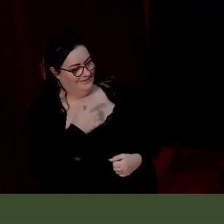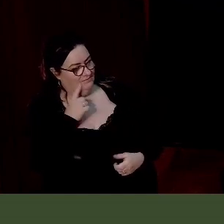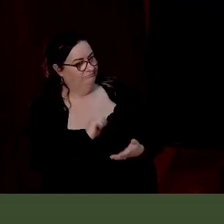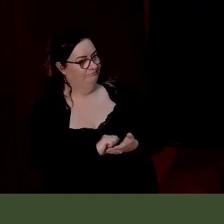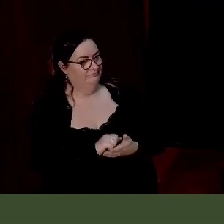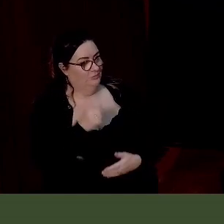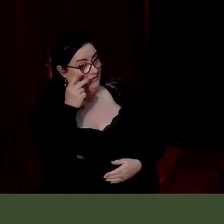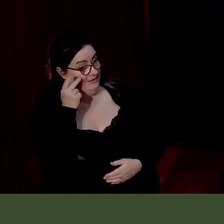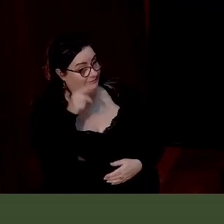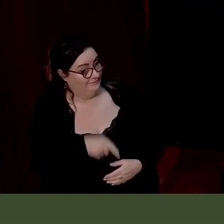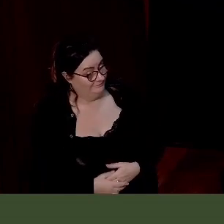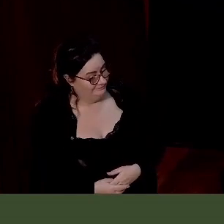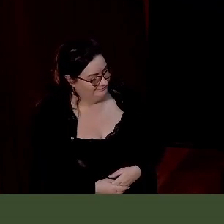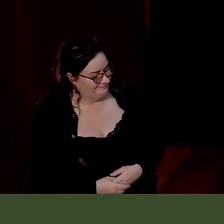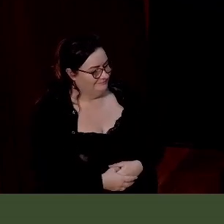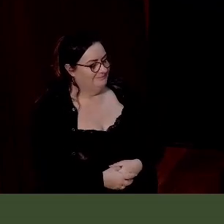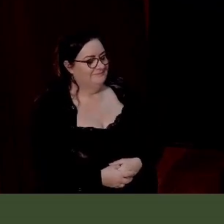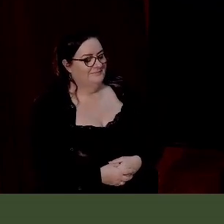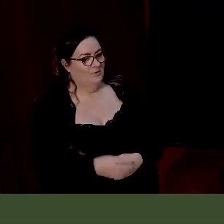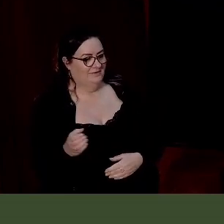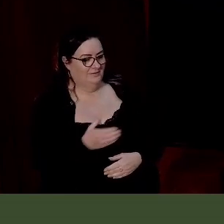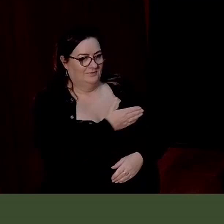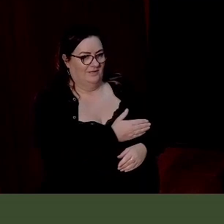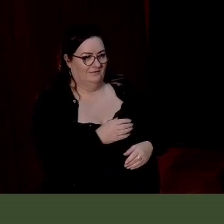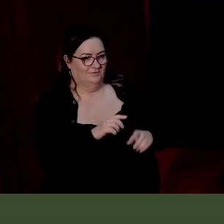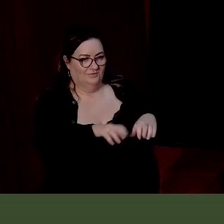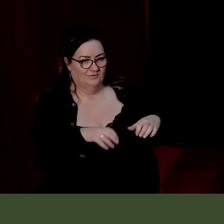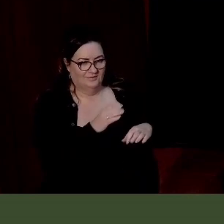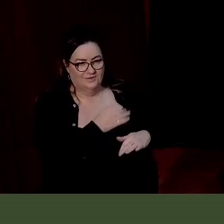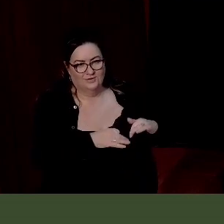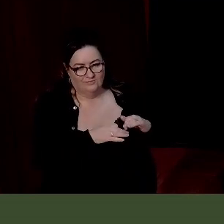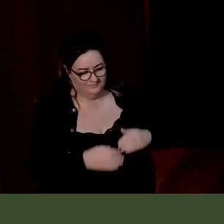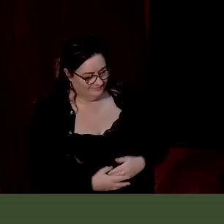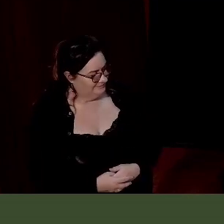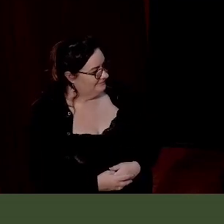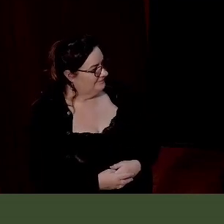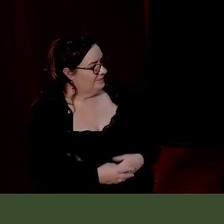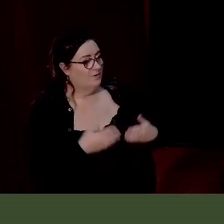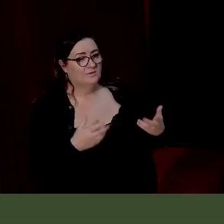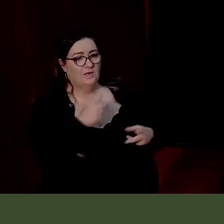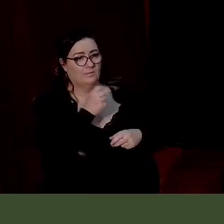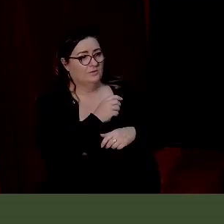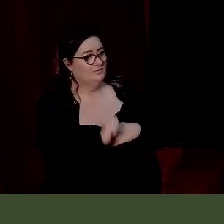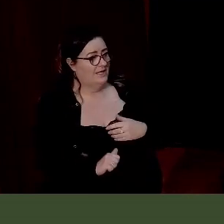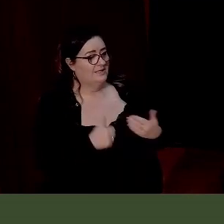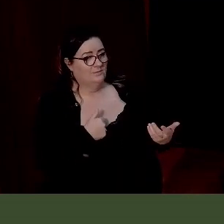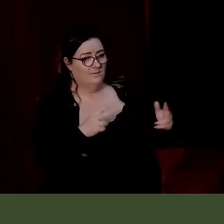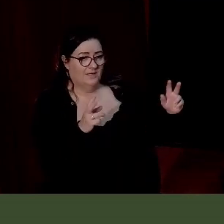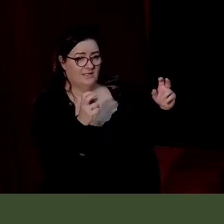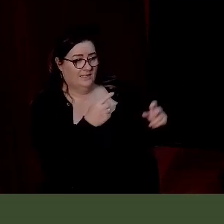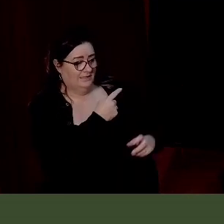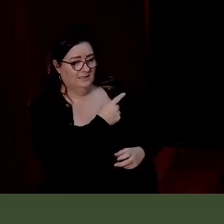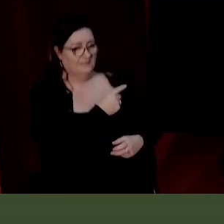too impressed with Dev as he was coming into government. What I wish to look at here today is the question posed in